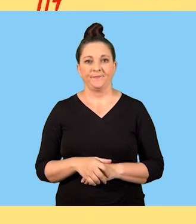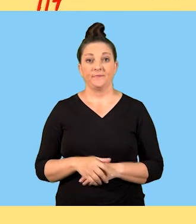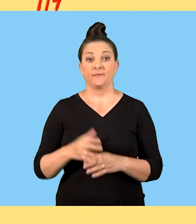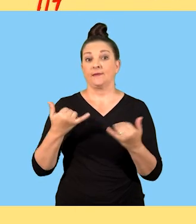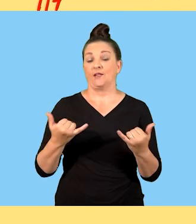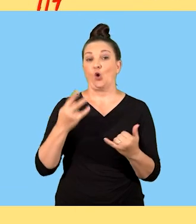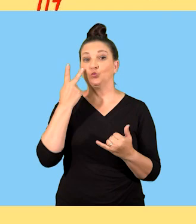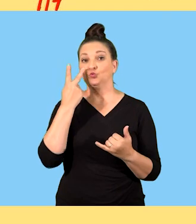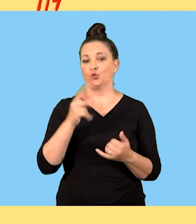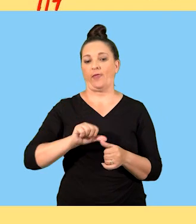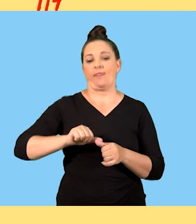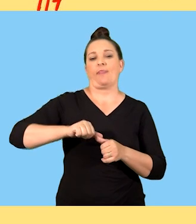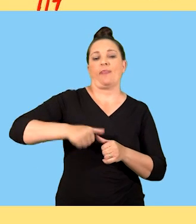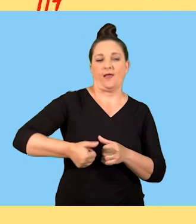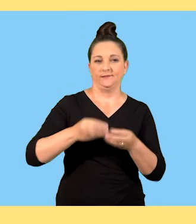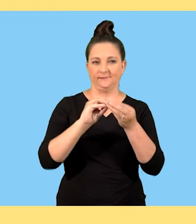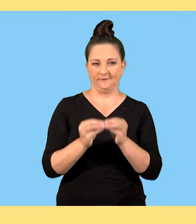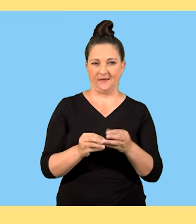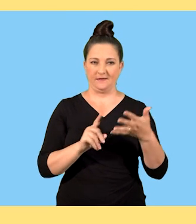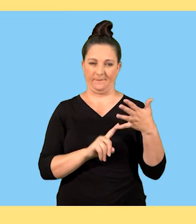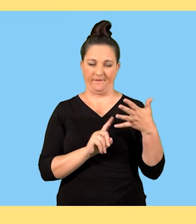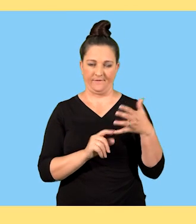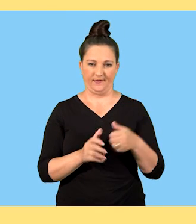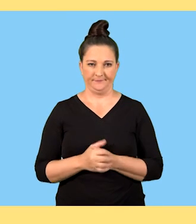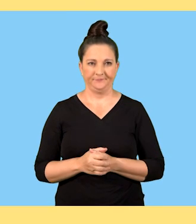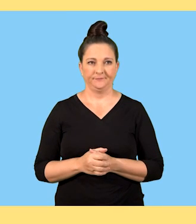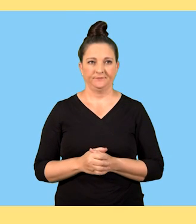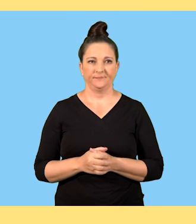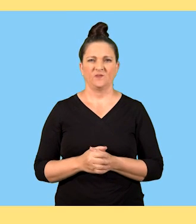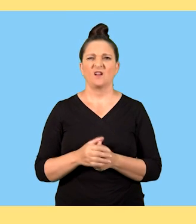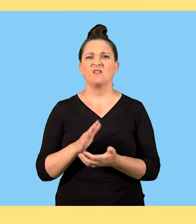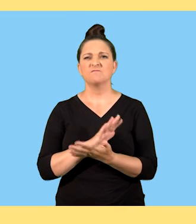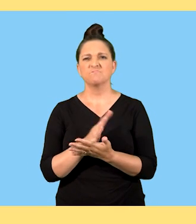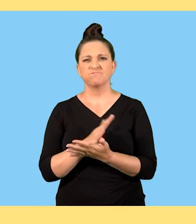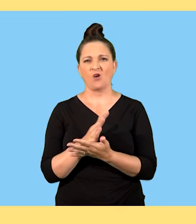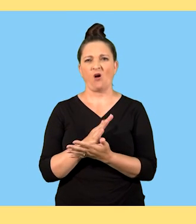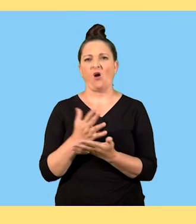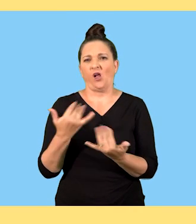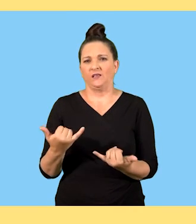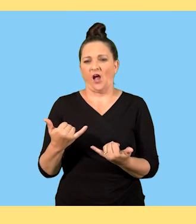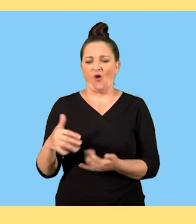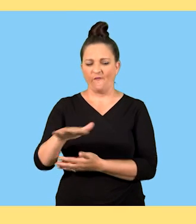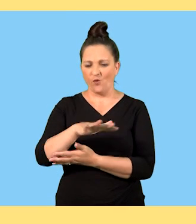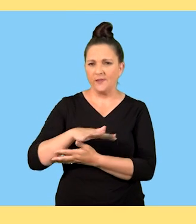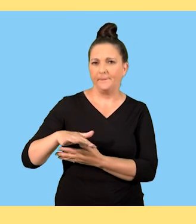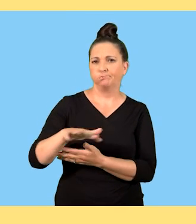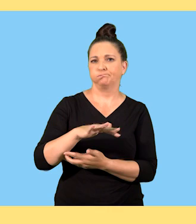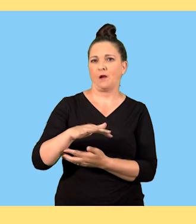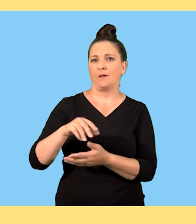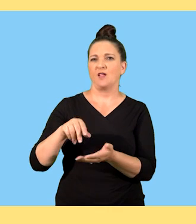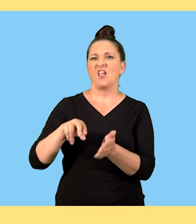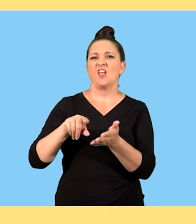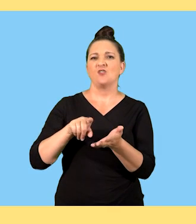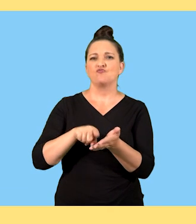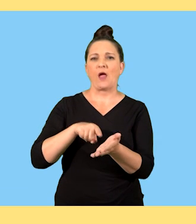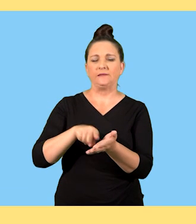Let us look at the next adjustment. Number 5, it reads, part of the premises is being rented